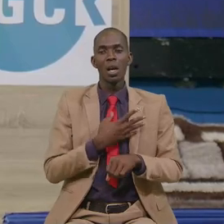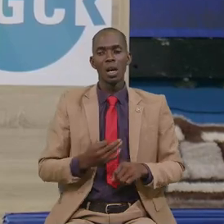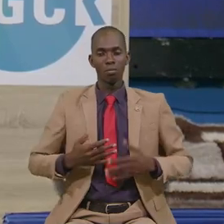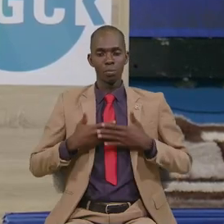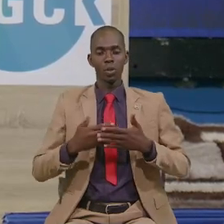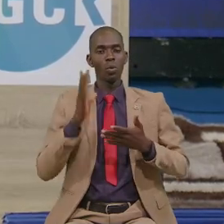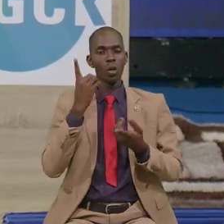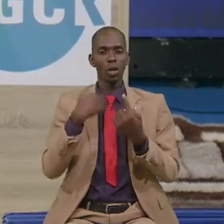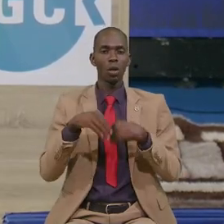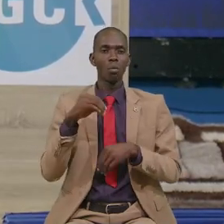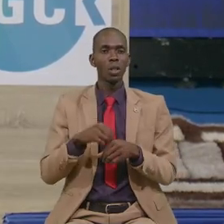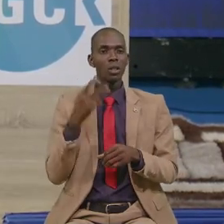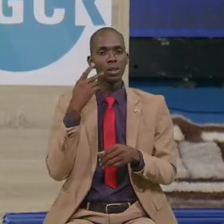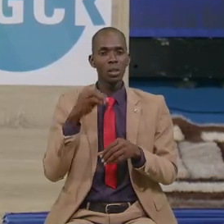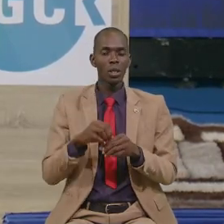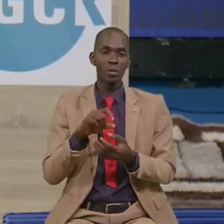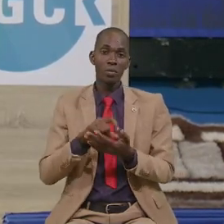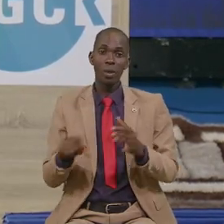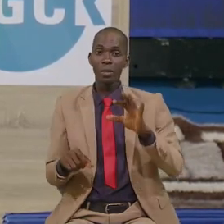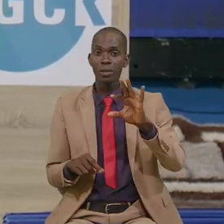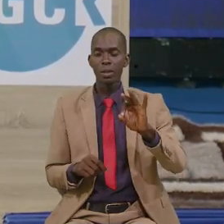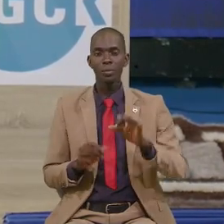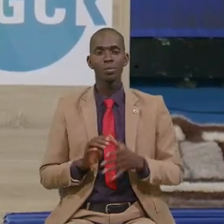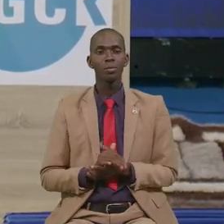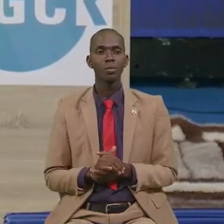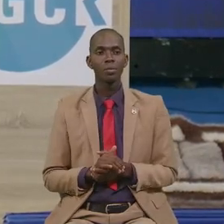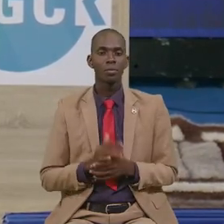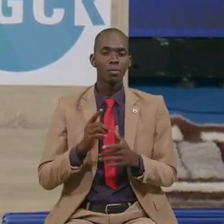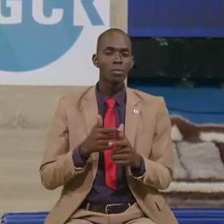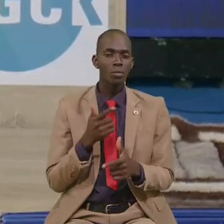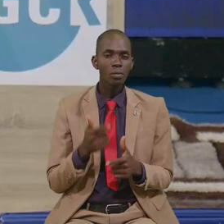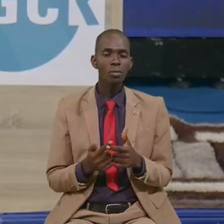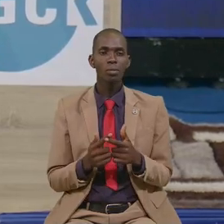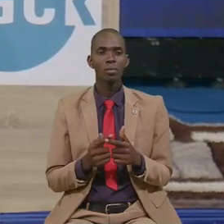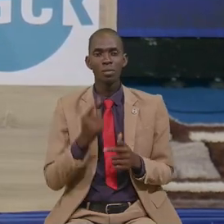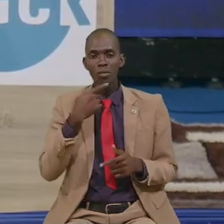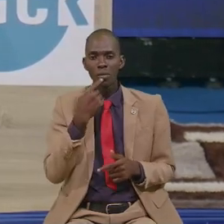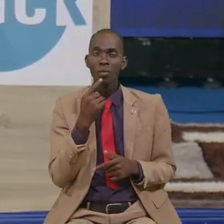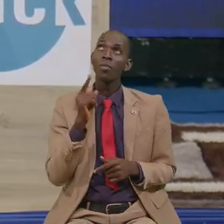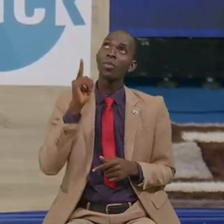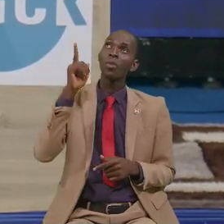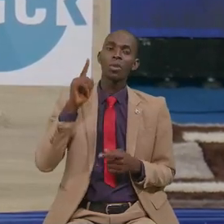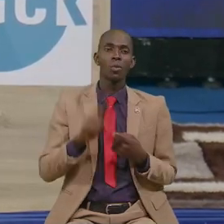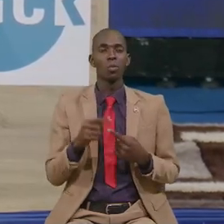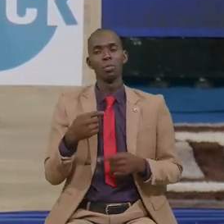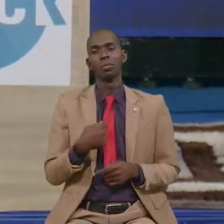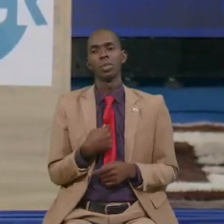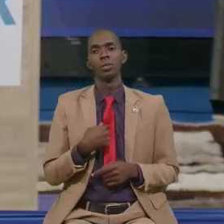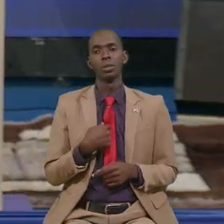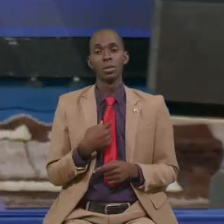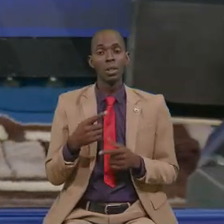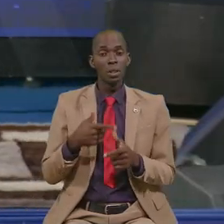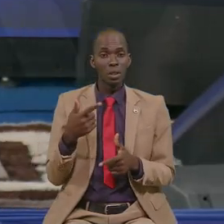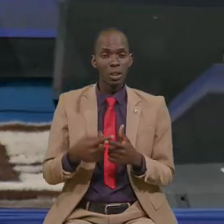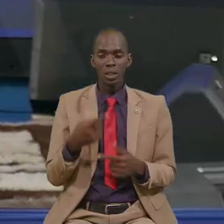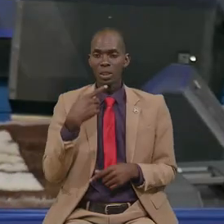verse 9. In verse 9, then said he unto me. Then